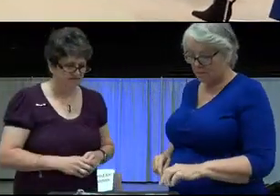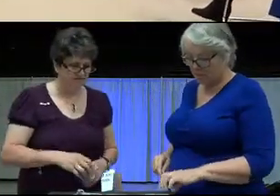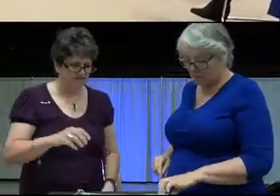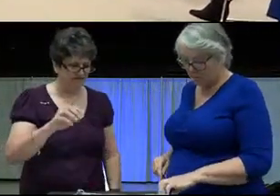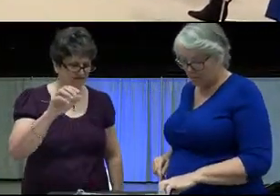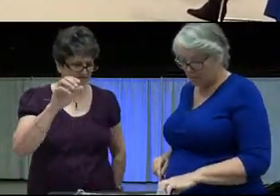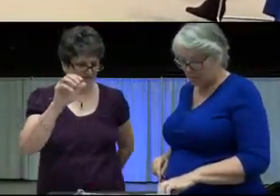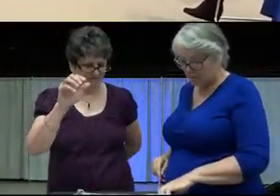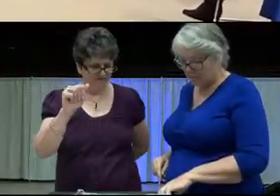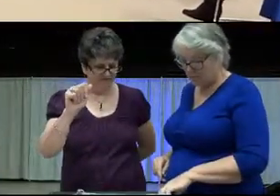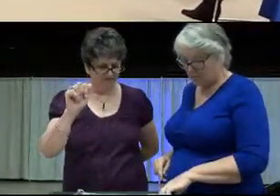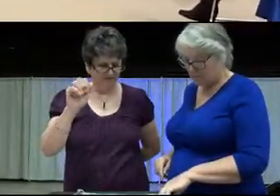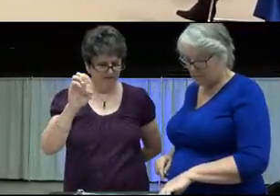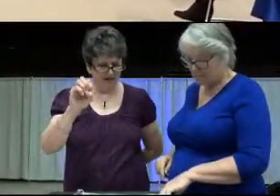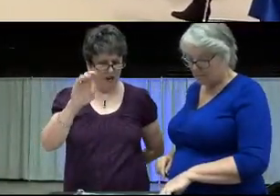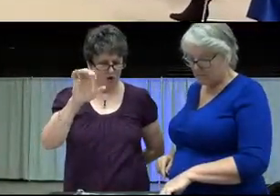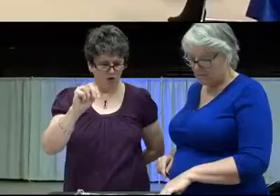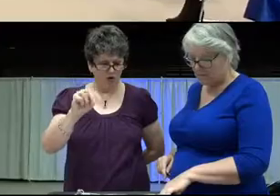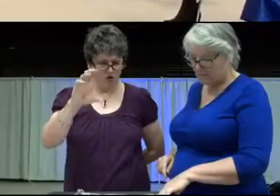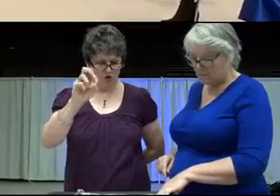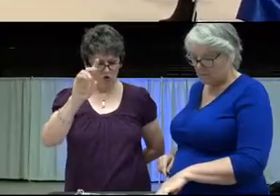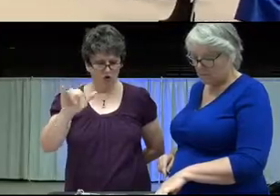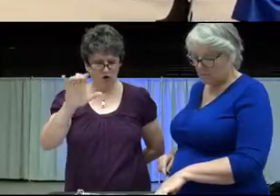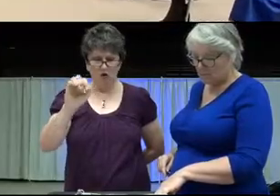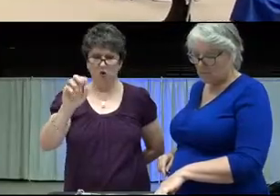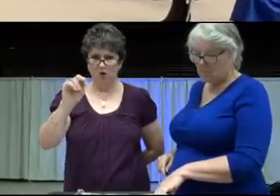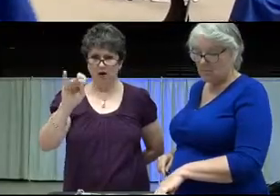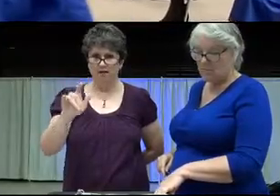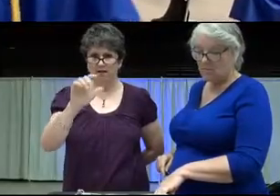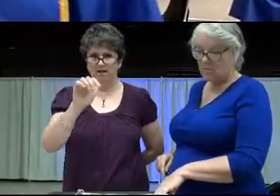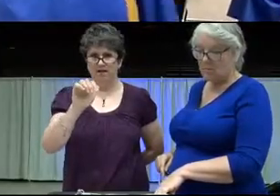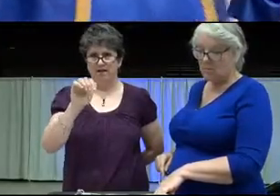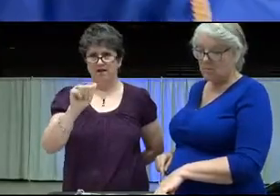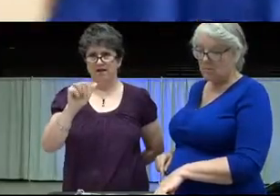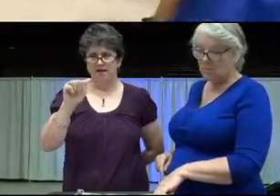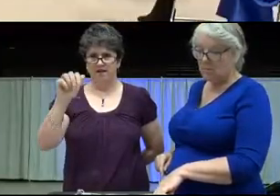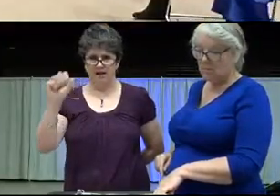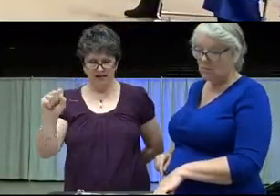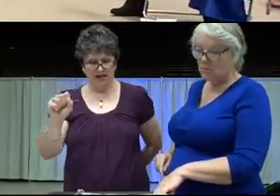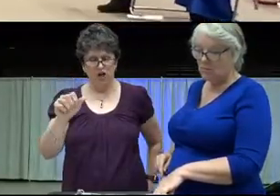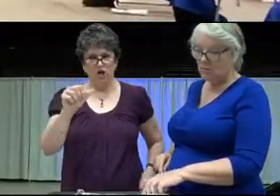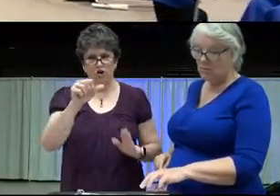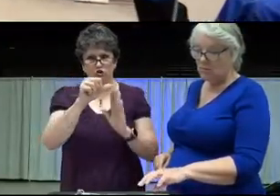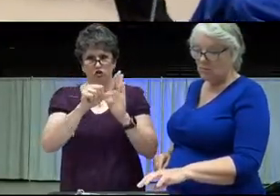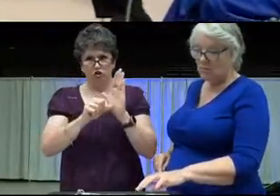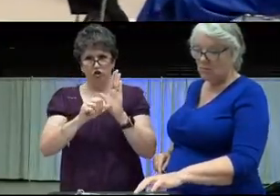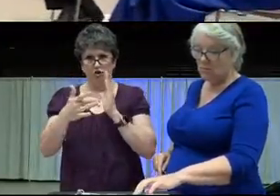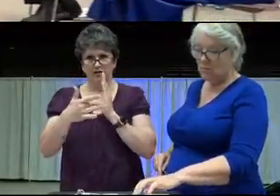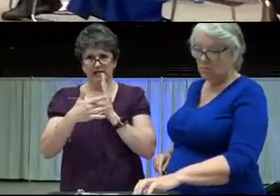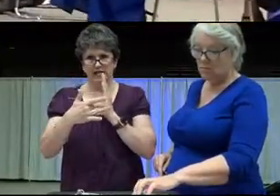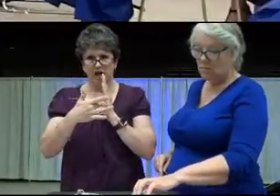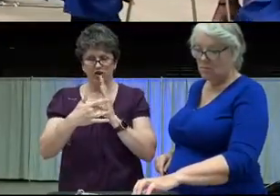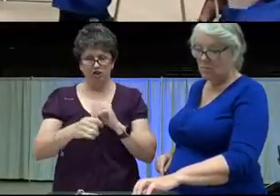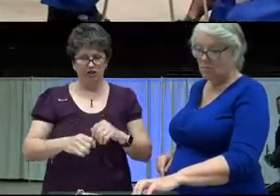Aaron Corey O'Neill, Associate of Applied Science, Surgical Technology.